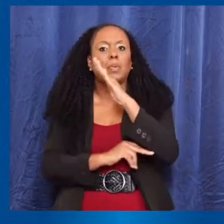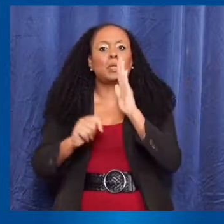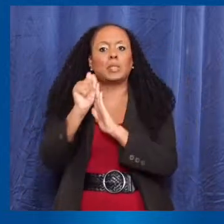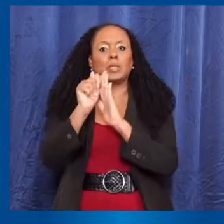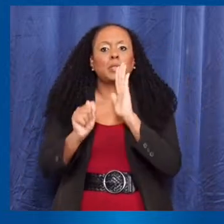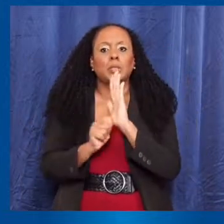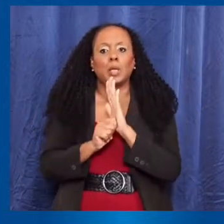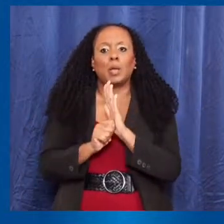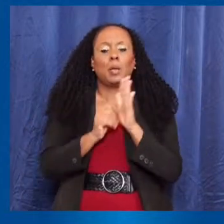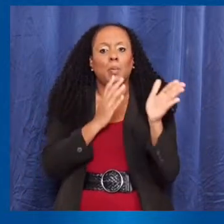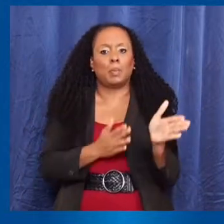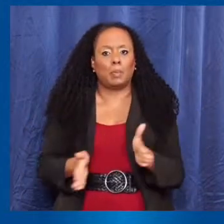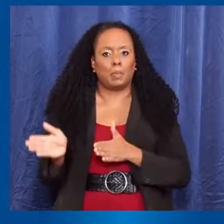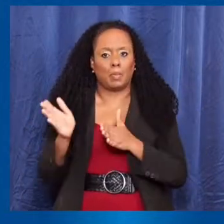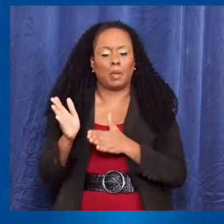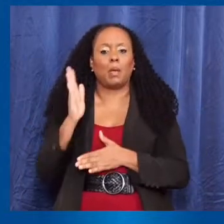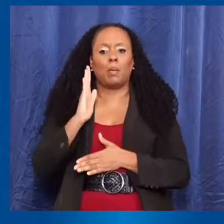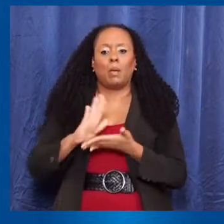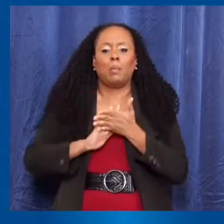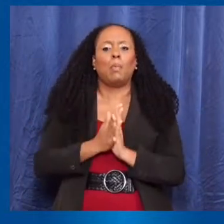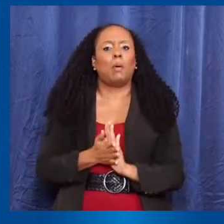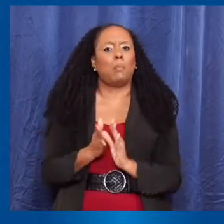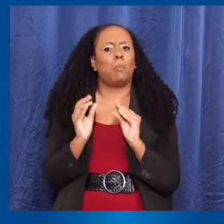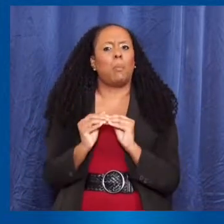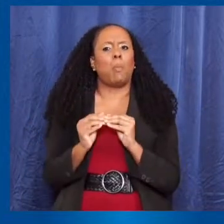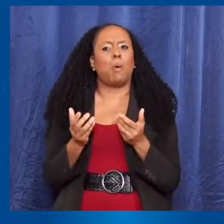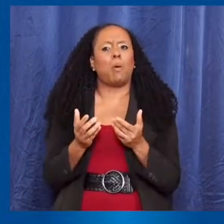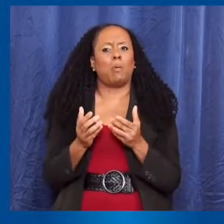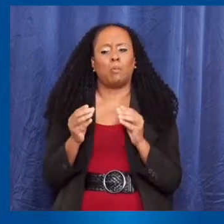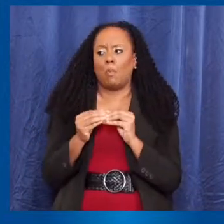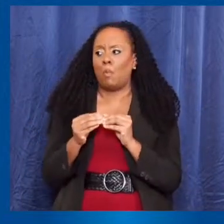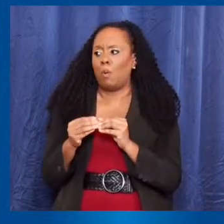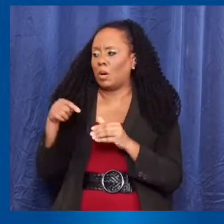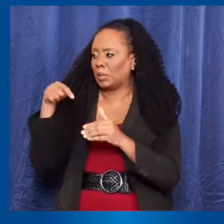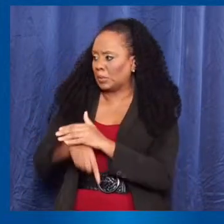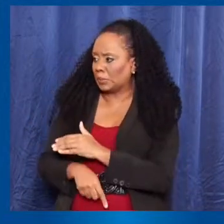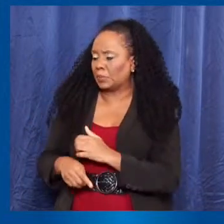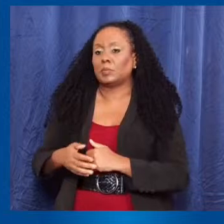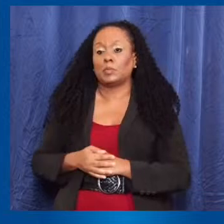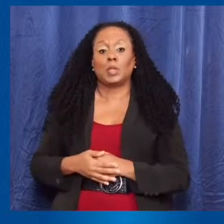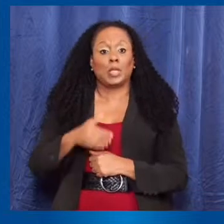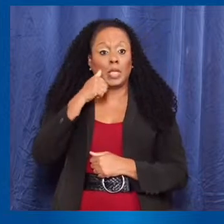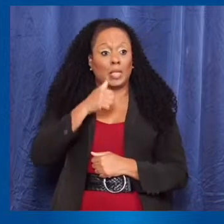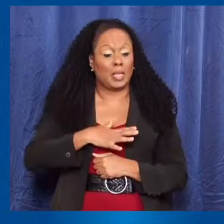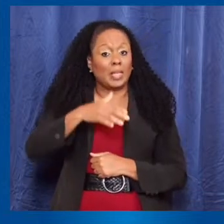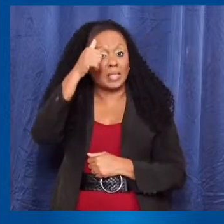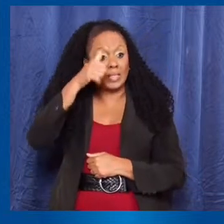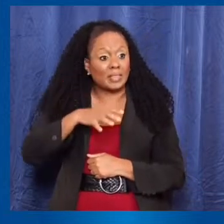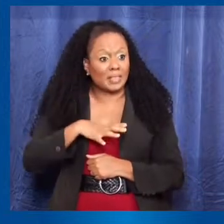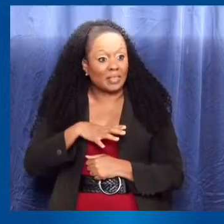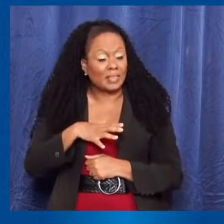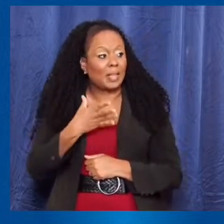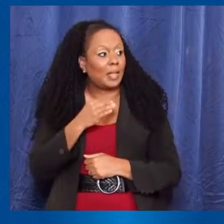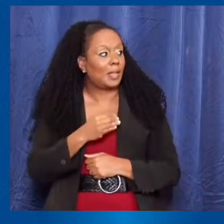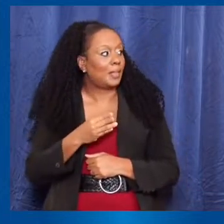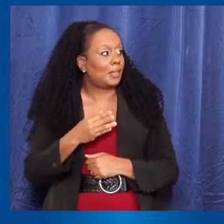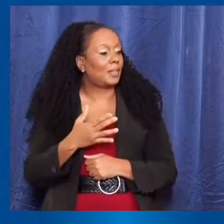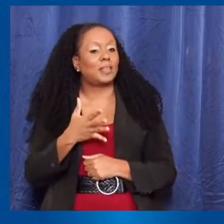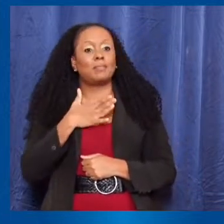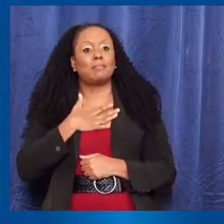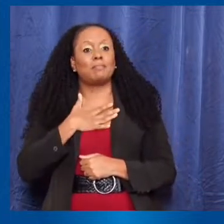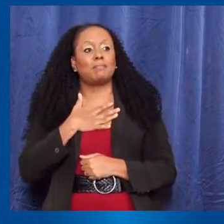be a critical building block that will feed our discussion. So, ladies and gentlemen, and my